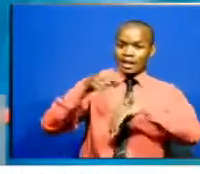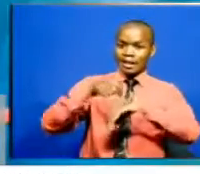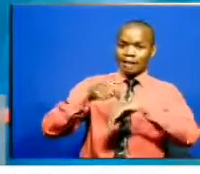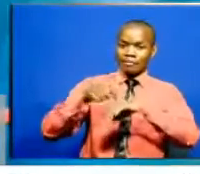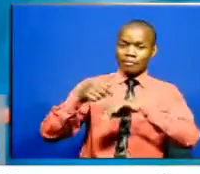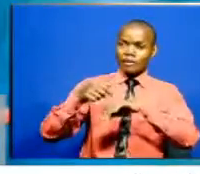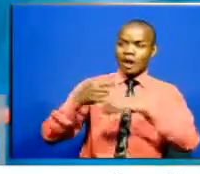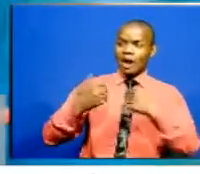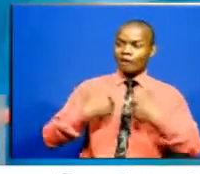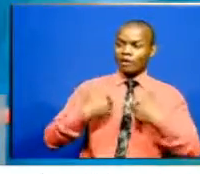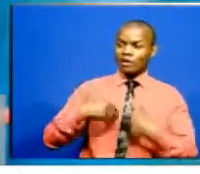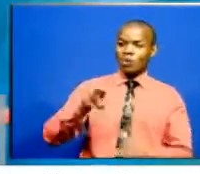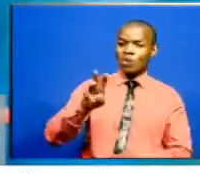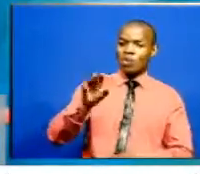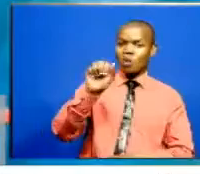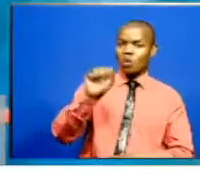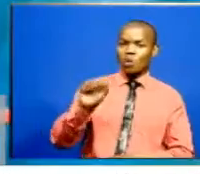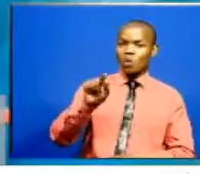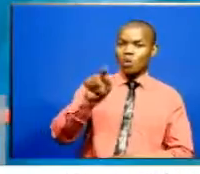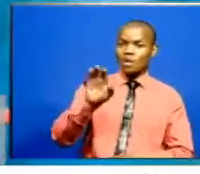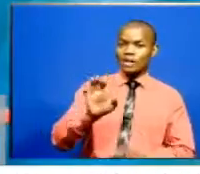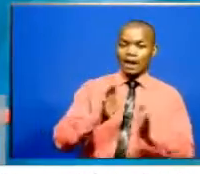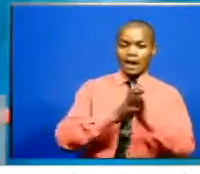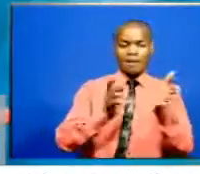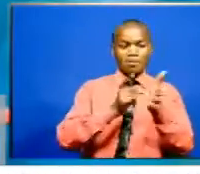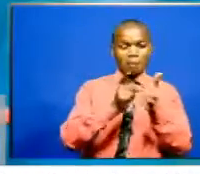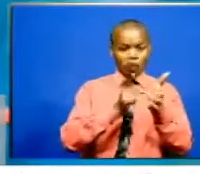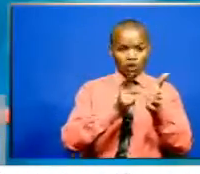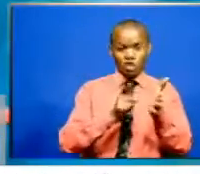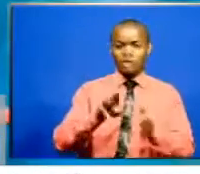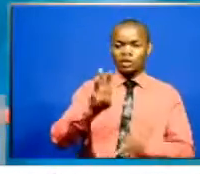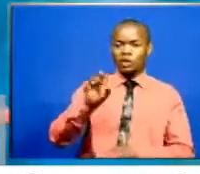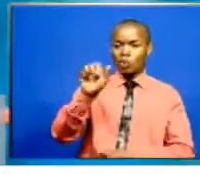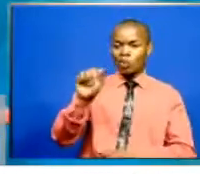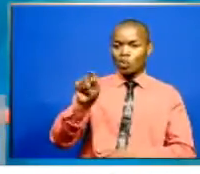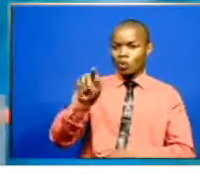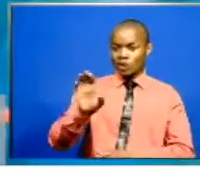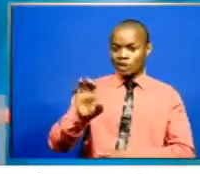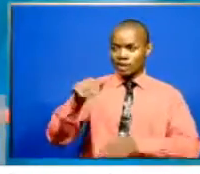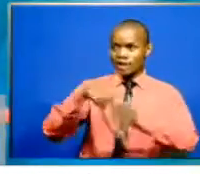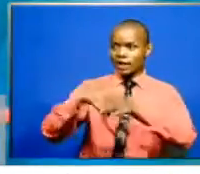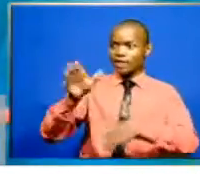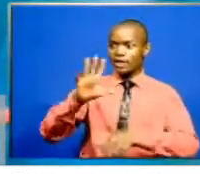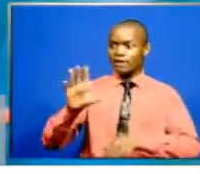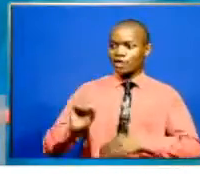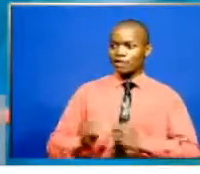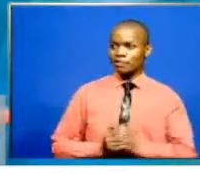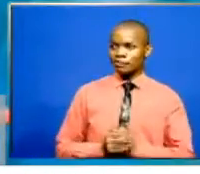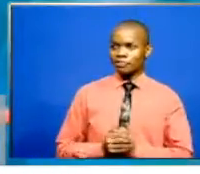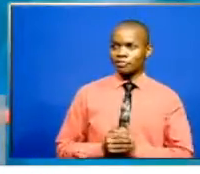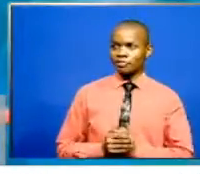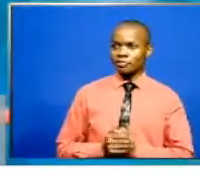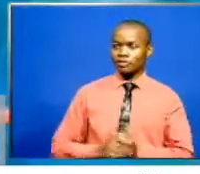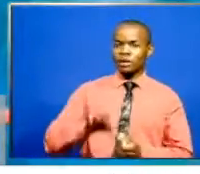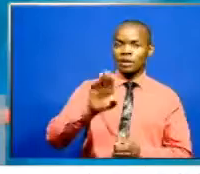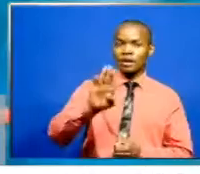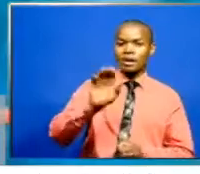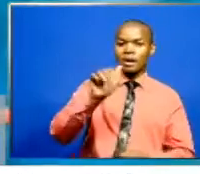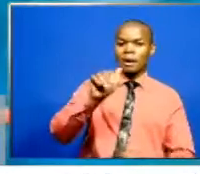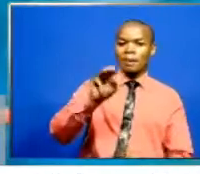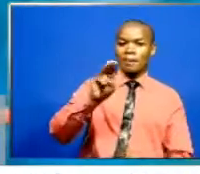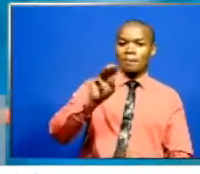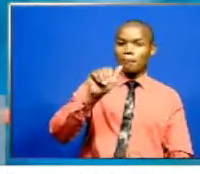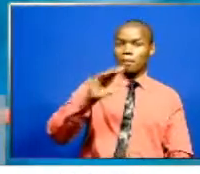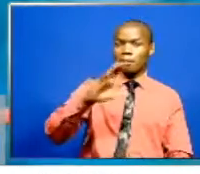waste, including hazardous waste in Africa. Mm-hmm. We know that, the Bamako Convention,